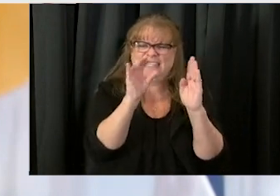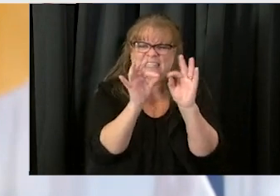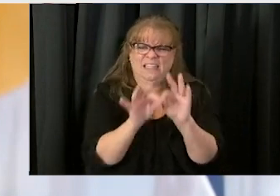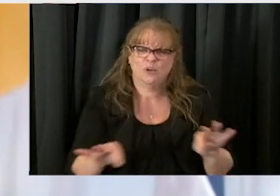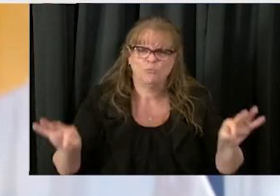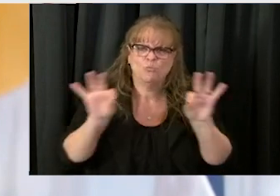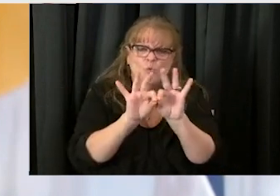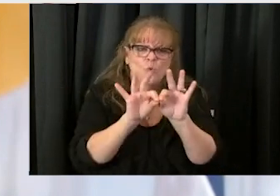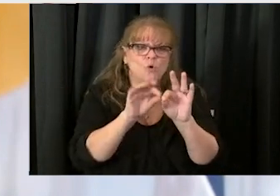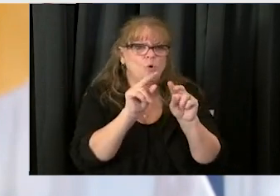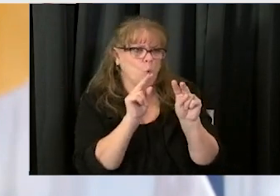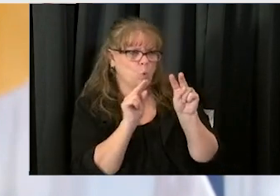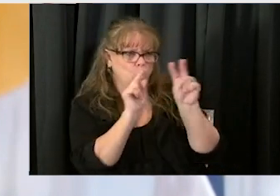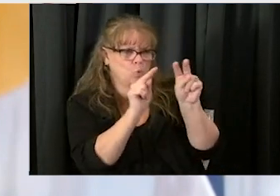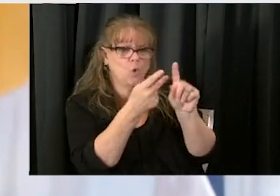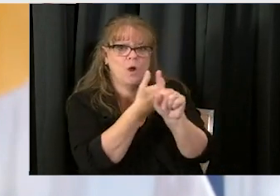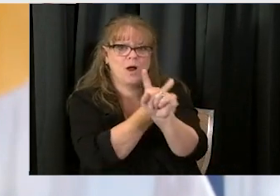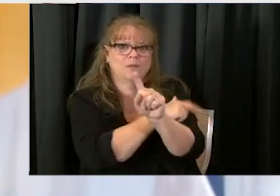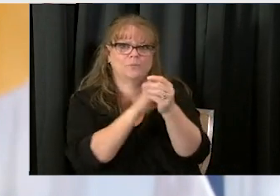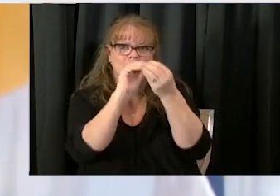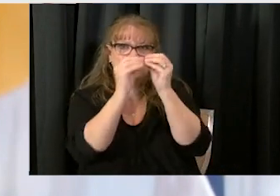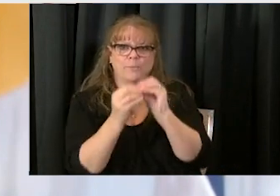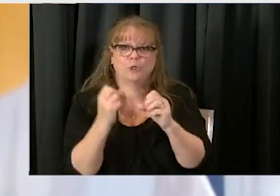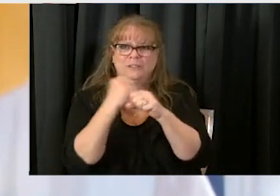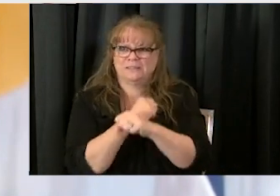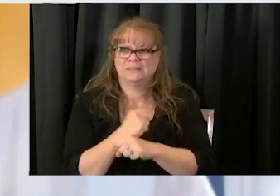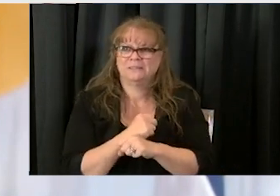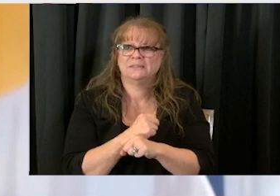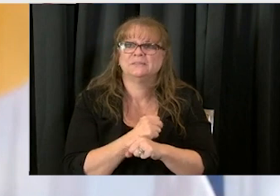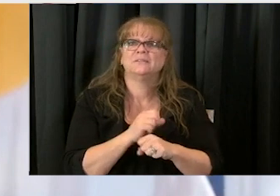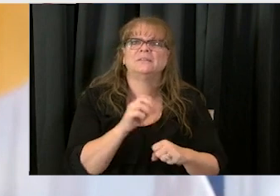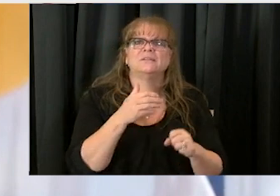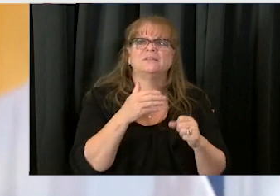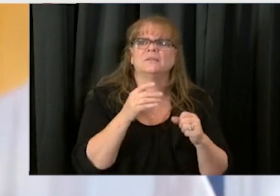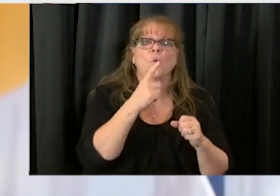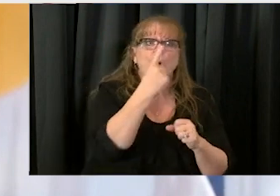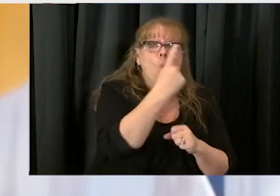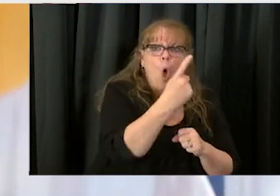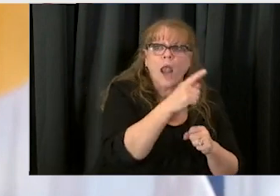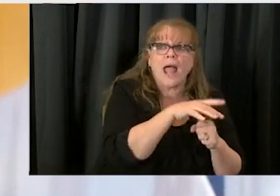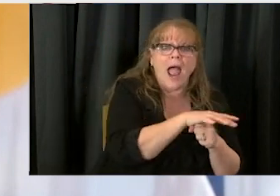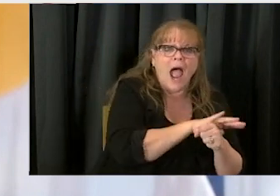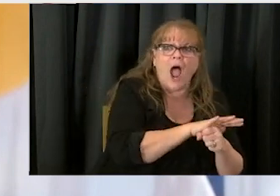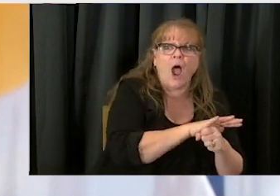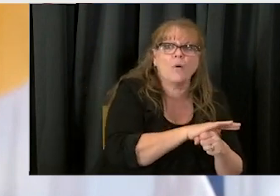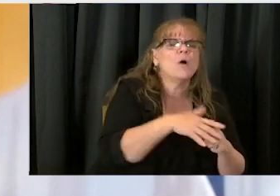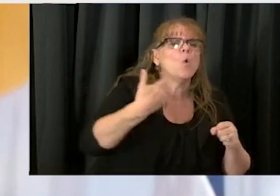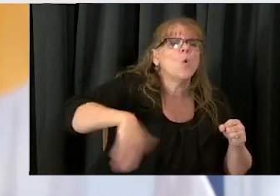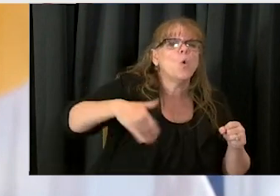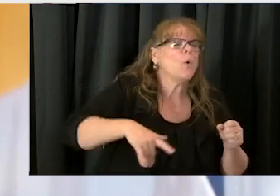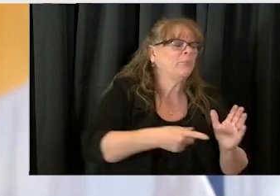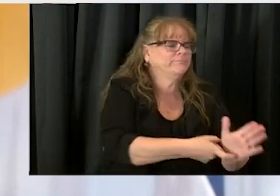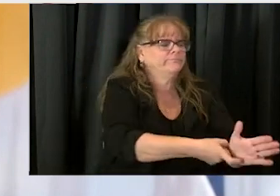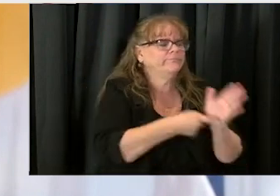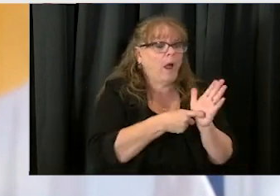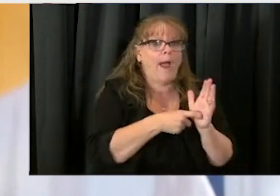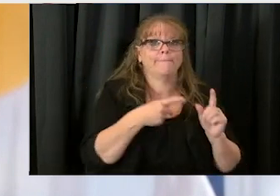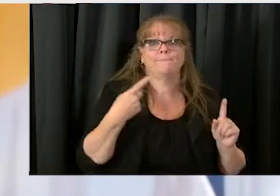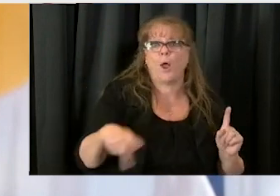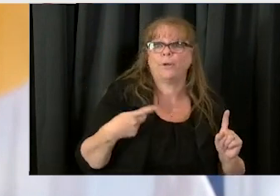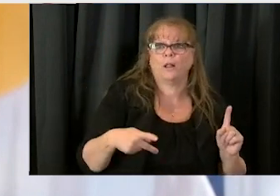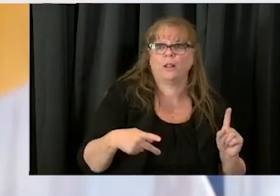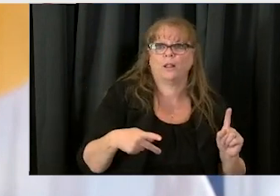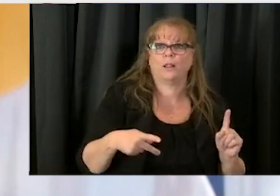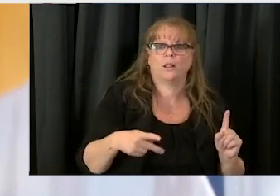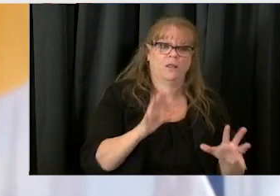lockdown if they're exceeding their hospital capacity. Red, the stage just short of that, is not designed to be a long-term intervention. It